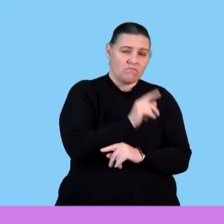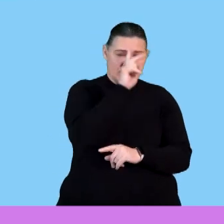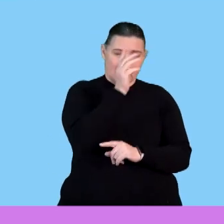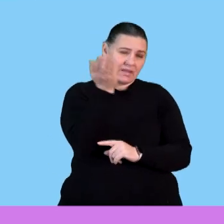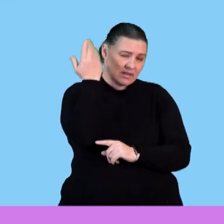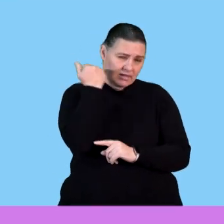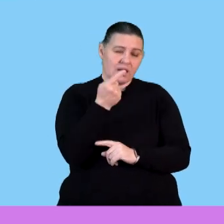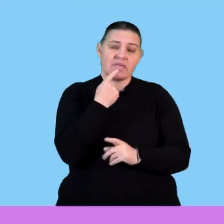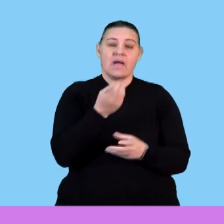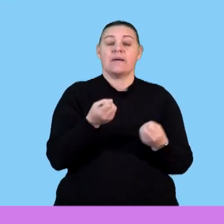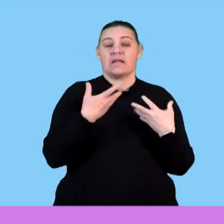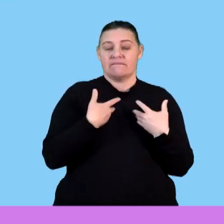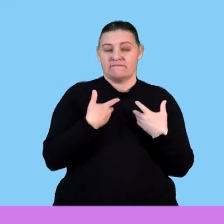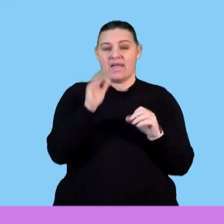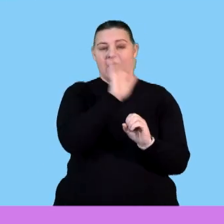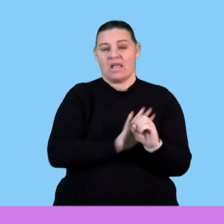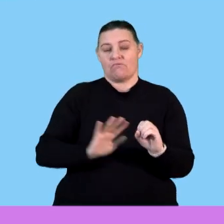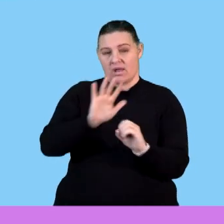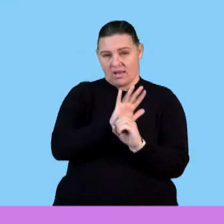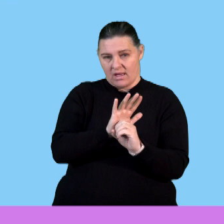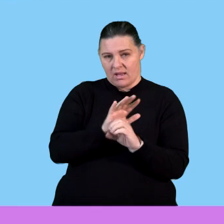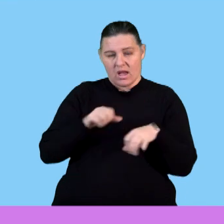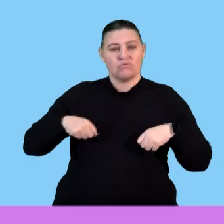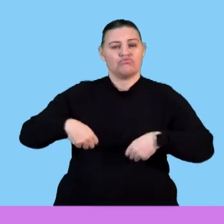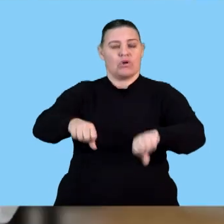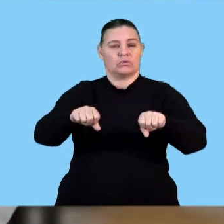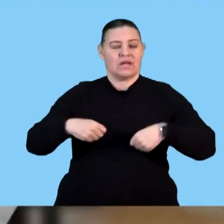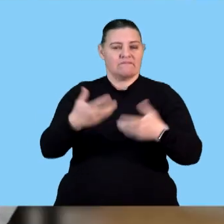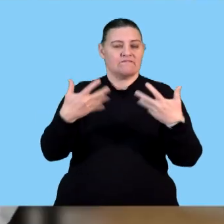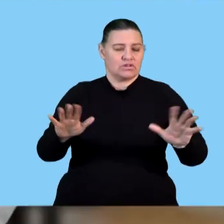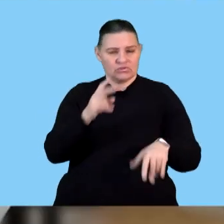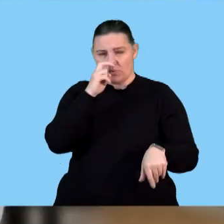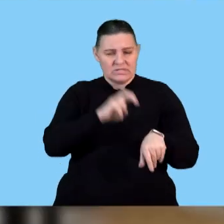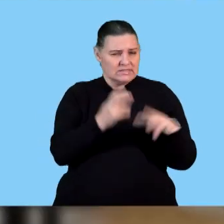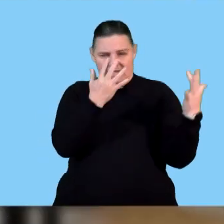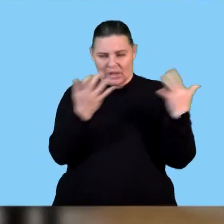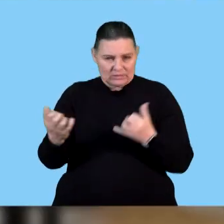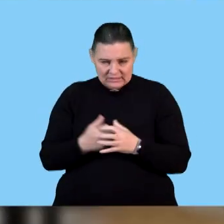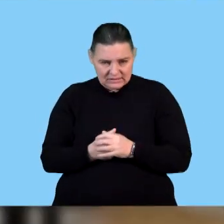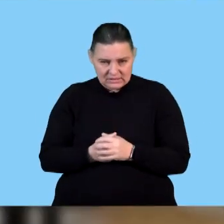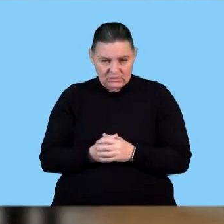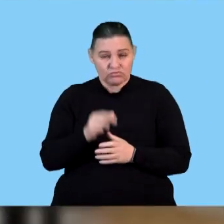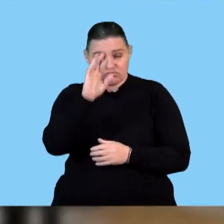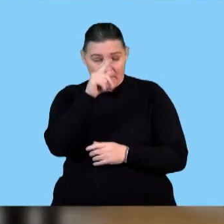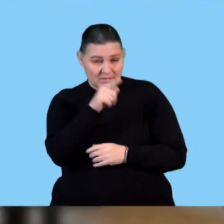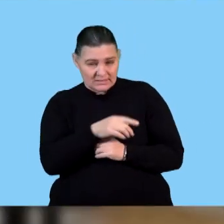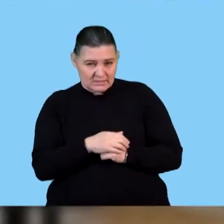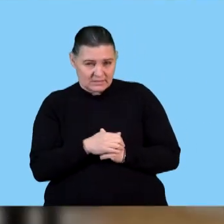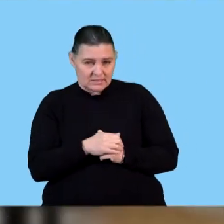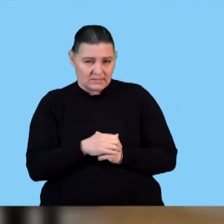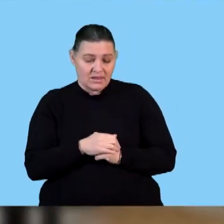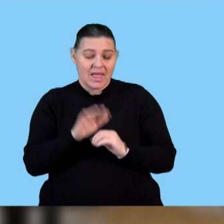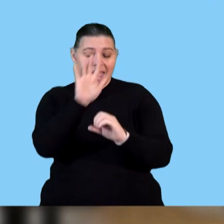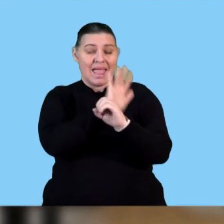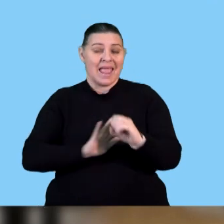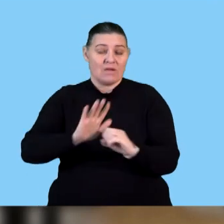them, measures 28,278. I need to find out the amount of circles I can cut out of this particular pastry. So what I